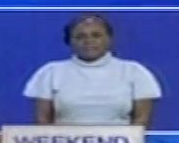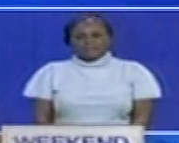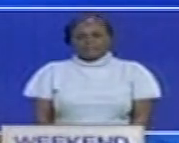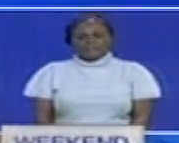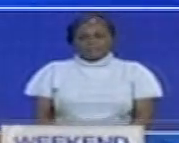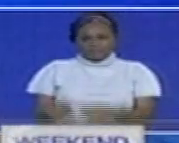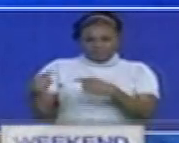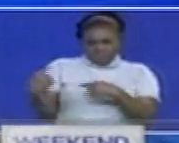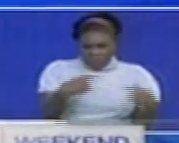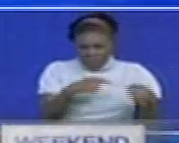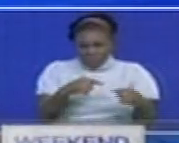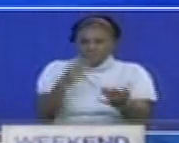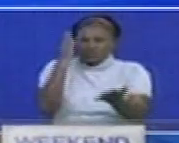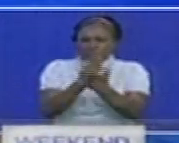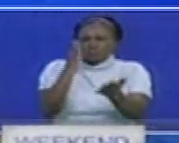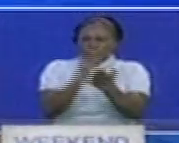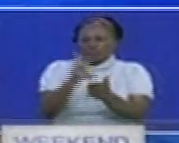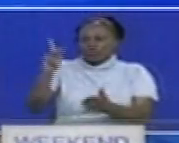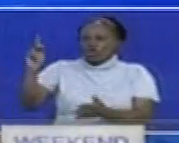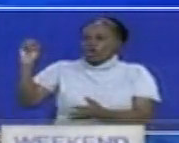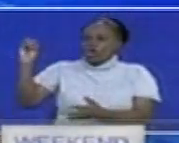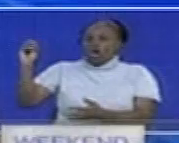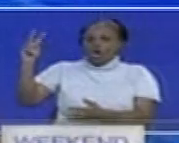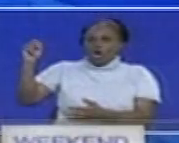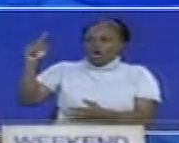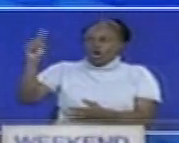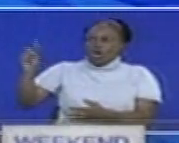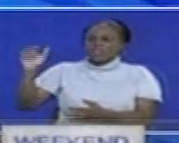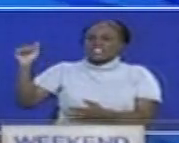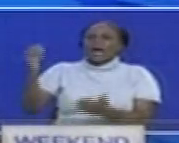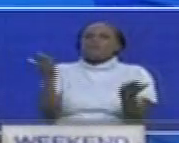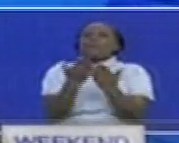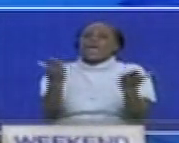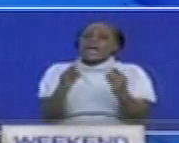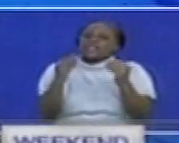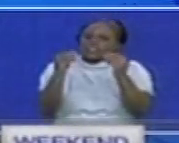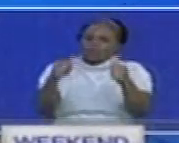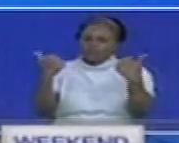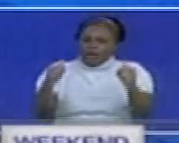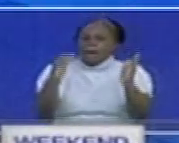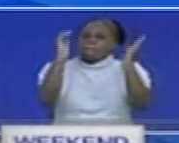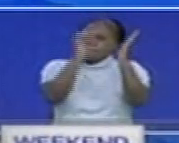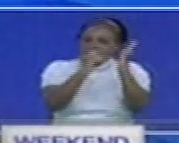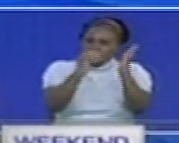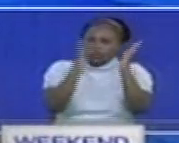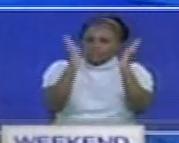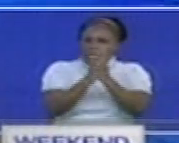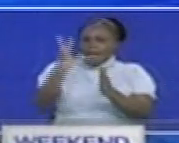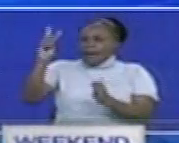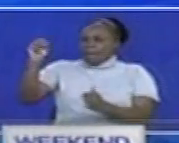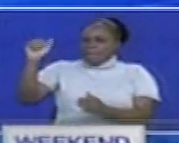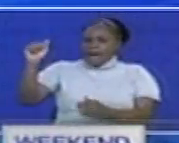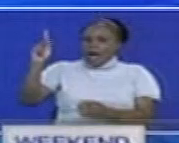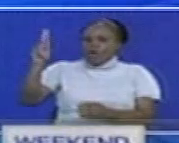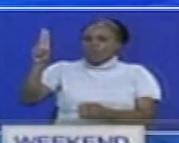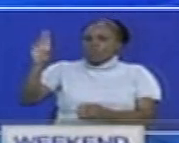Controversy over the exact location of the Konza Techno City is yet to be resolved, with Machakos and Makueni counties both laying